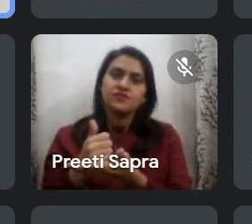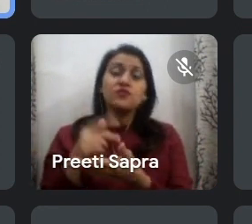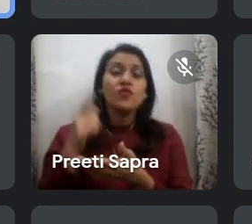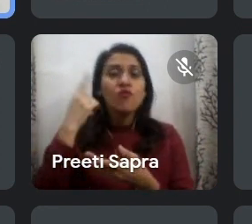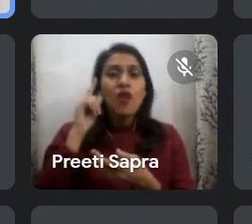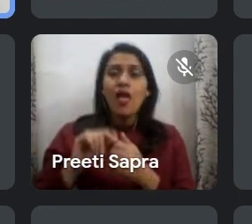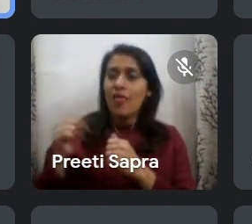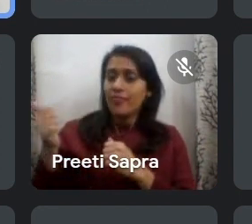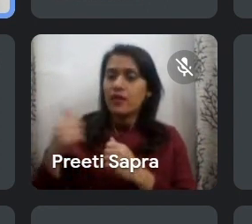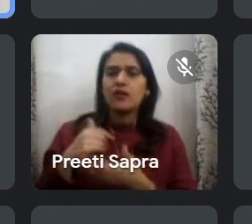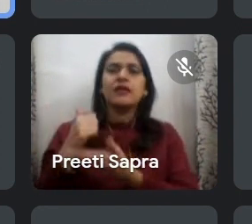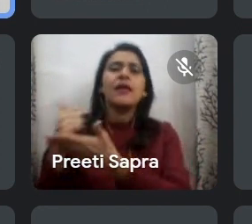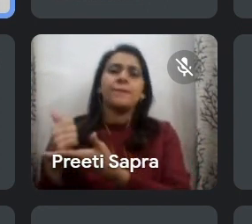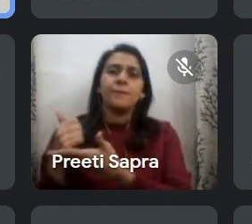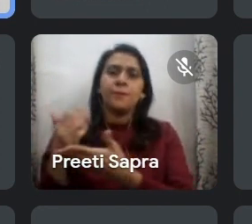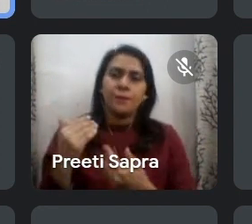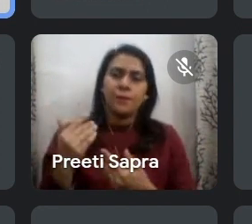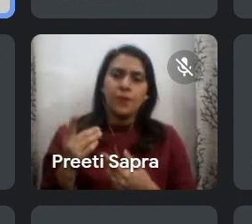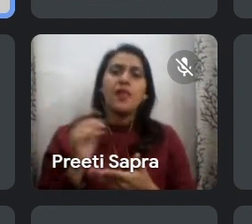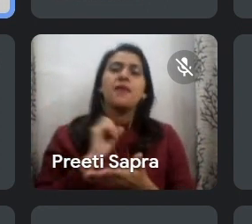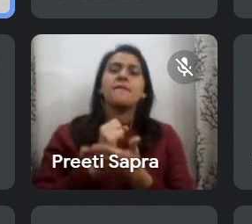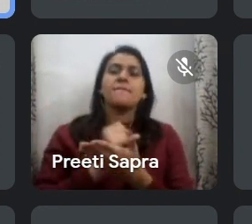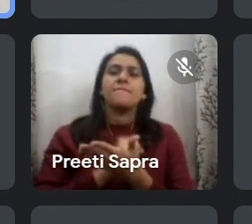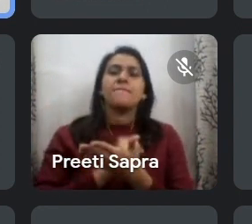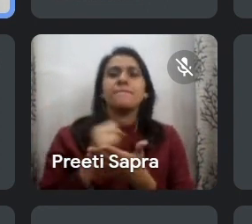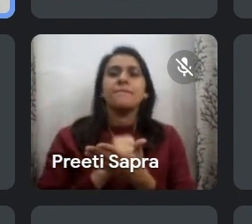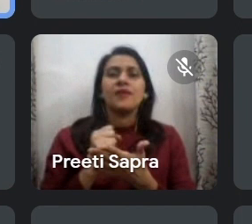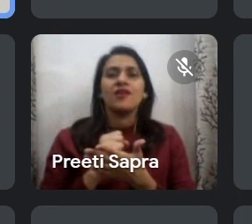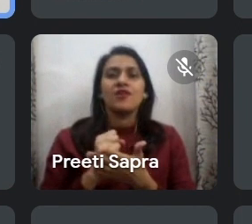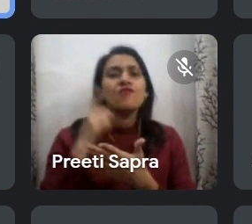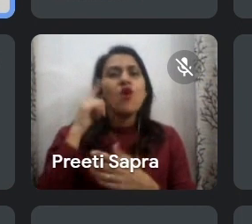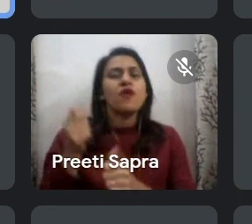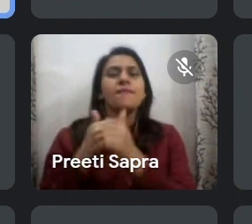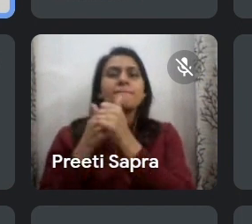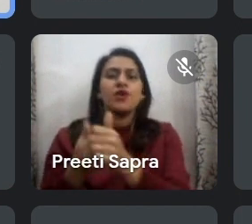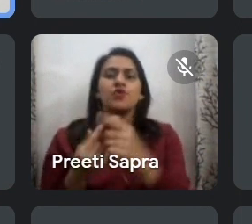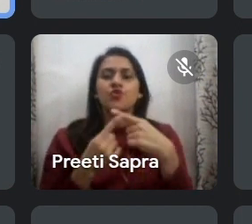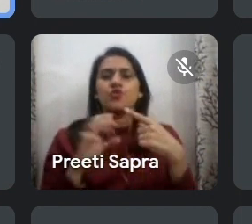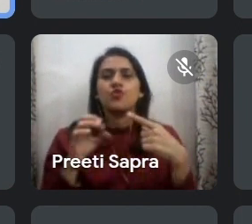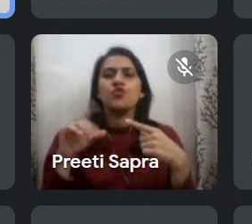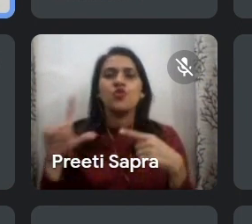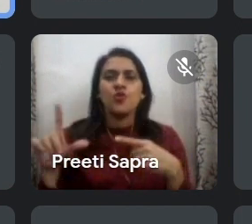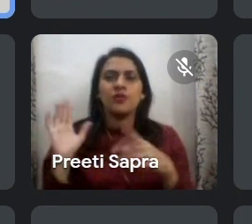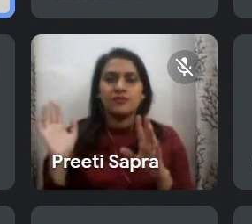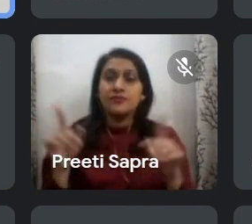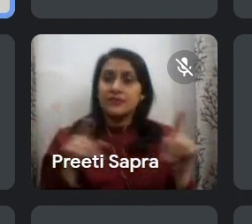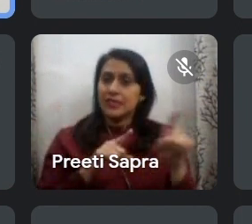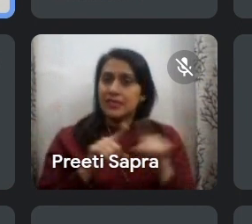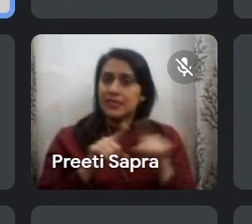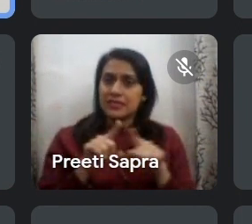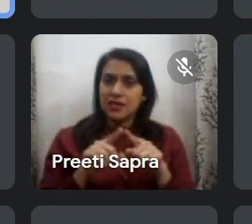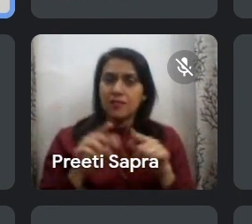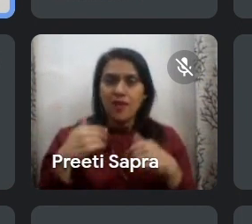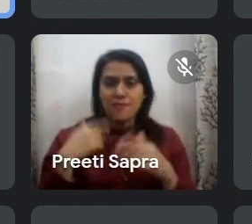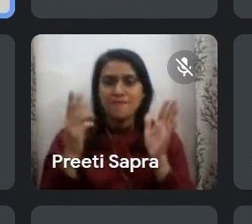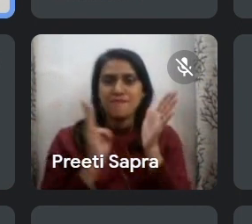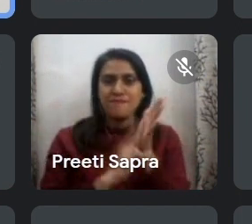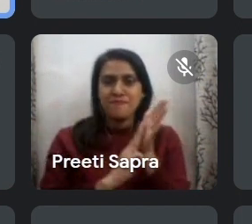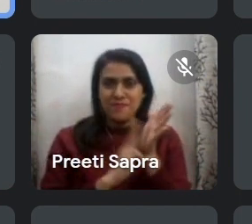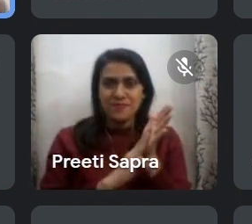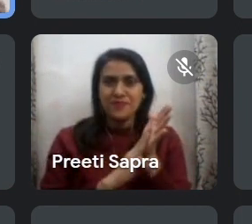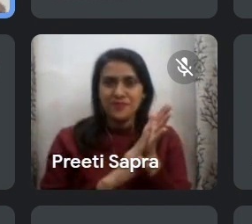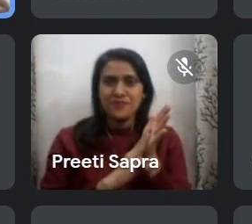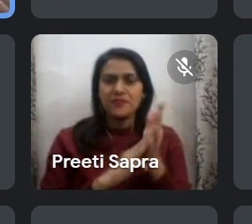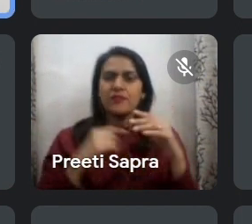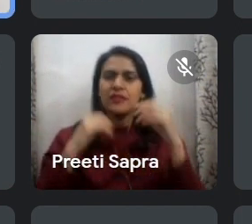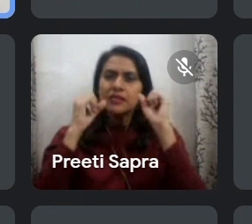When I take time off to practice, a particular tool, say I have like a day every Monday is when I sit down